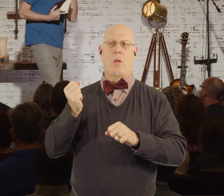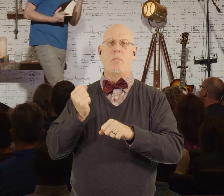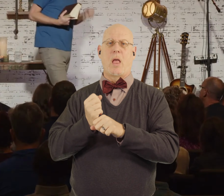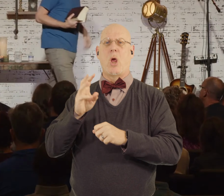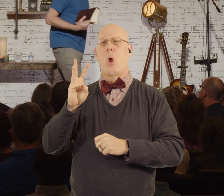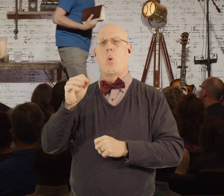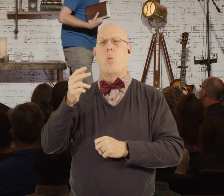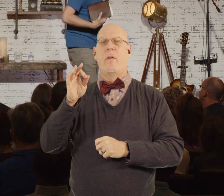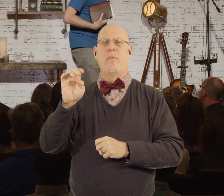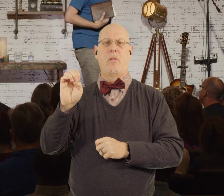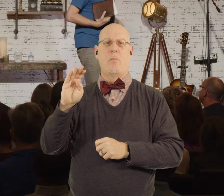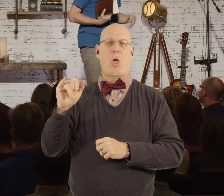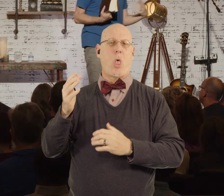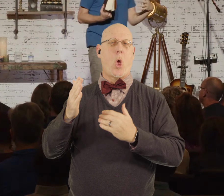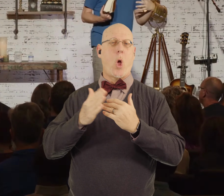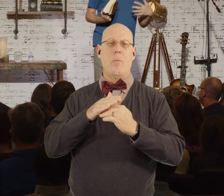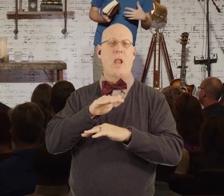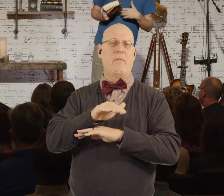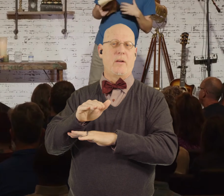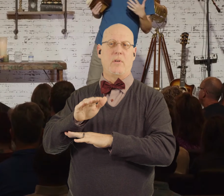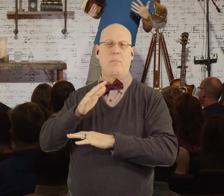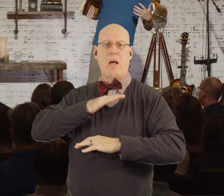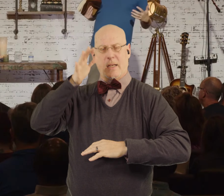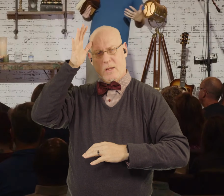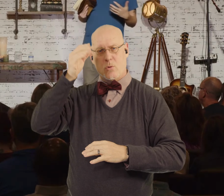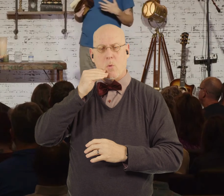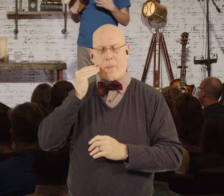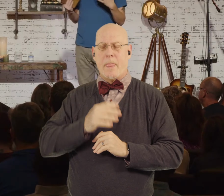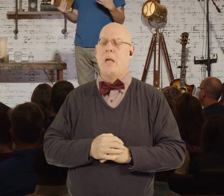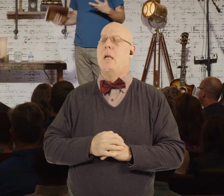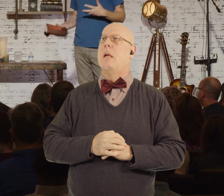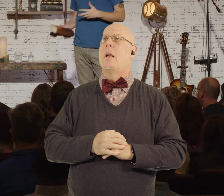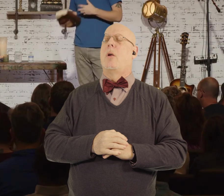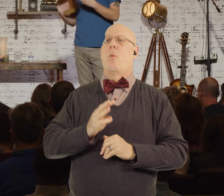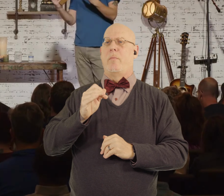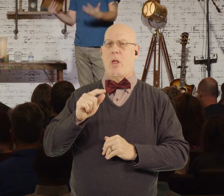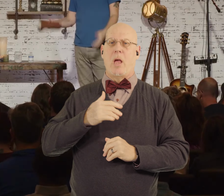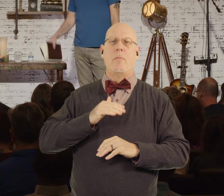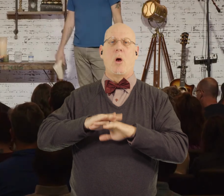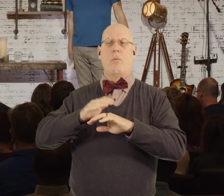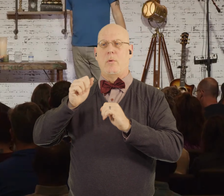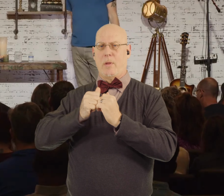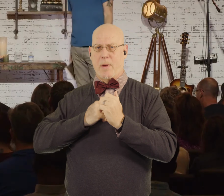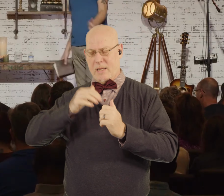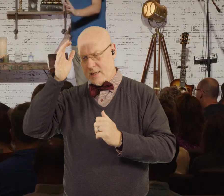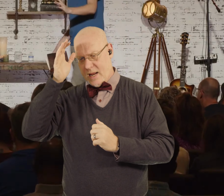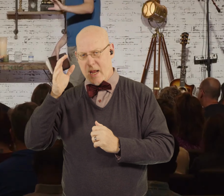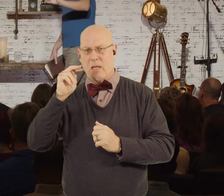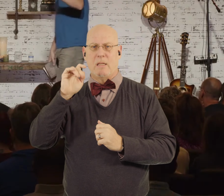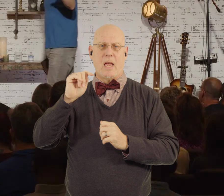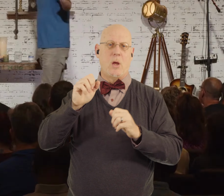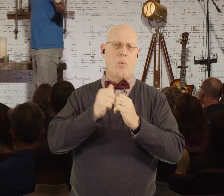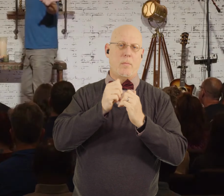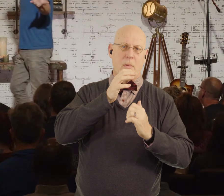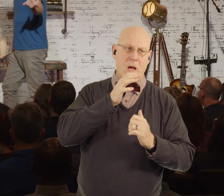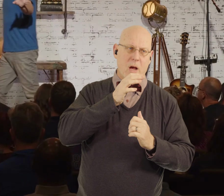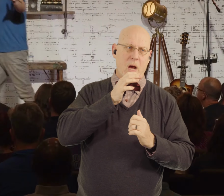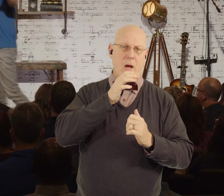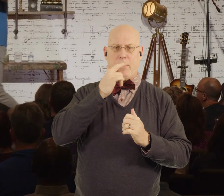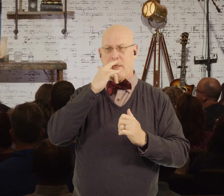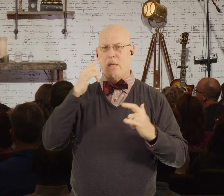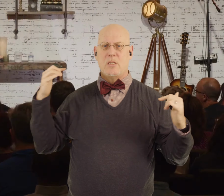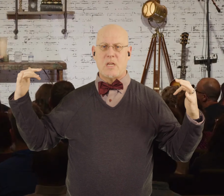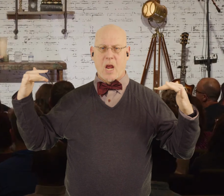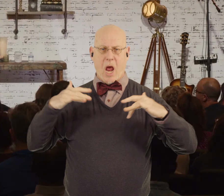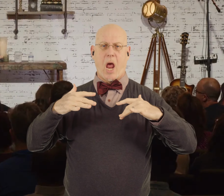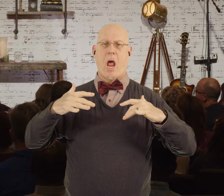Carolina at the time, and we would go out and we'd play wiffle ball together almost every afternoon. My dad was in town. So wiffle ball, And I'd be on my dad's team, and Nate, my older brother, would be on